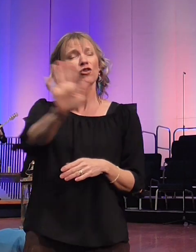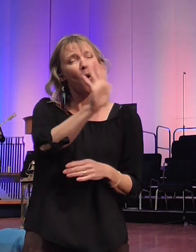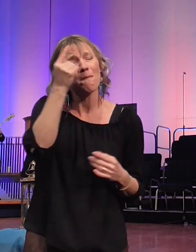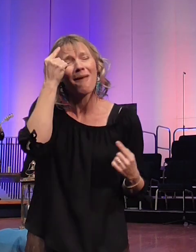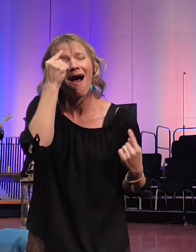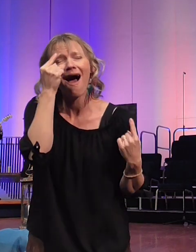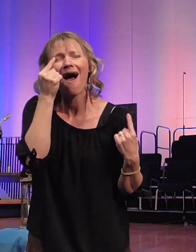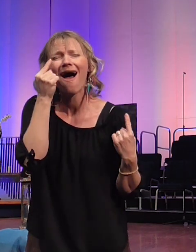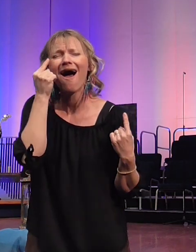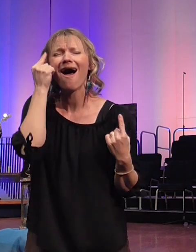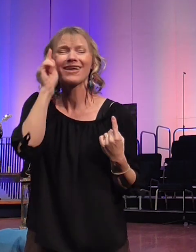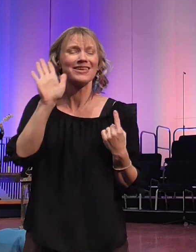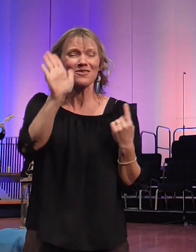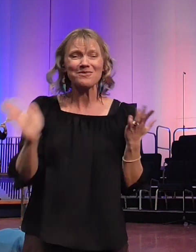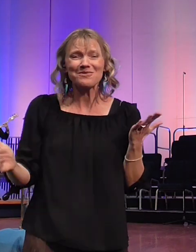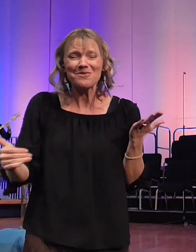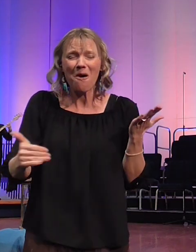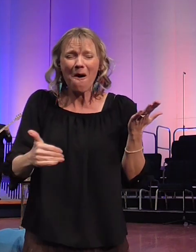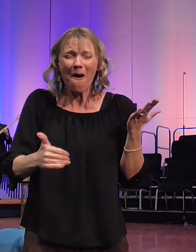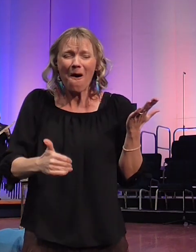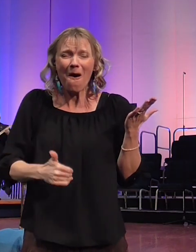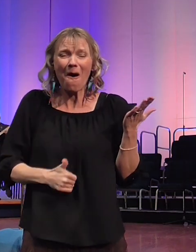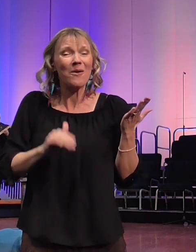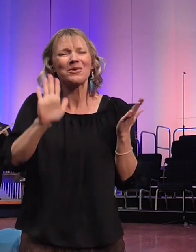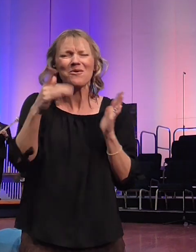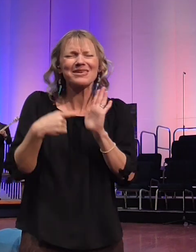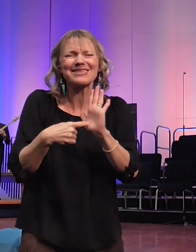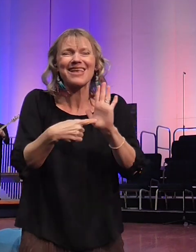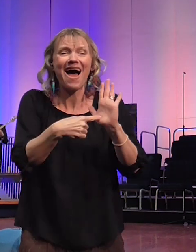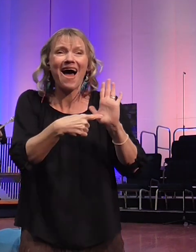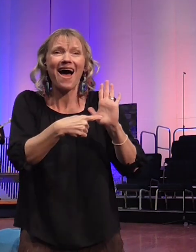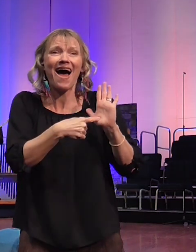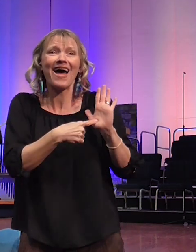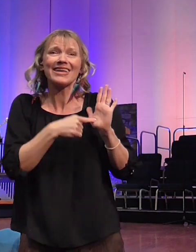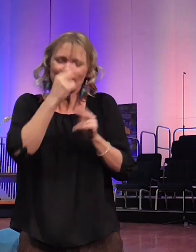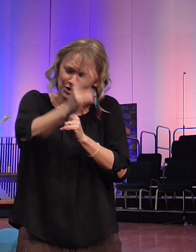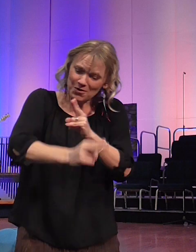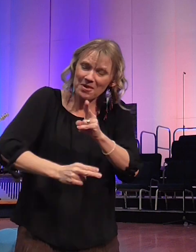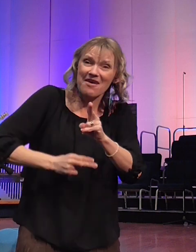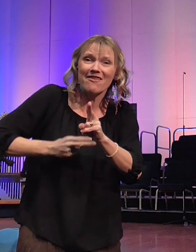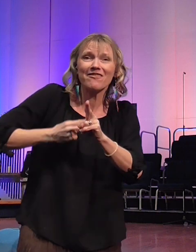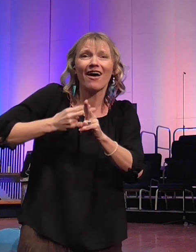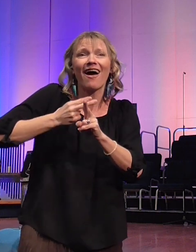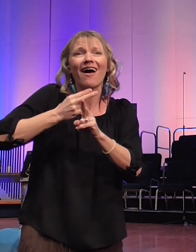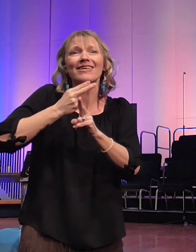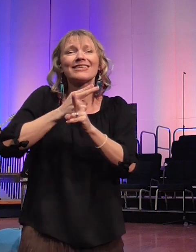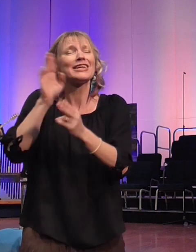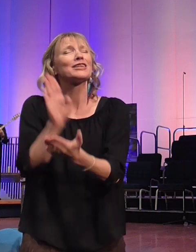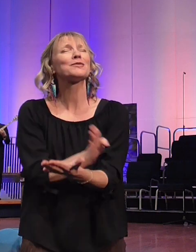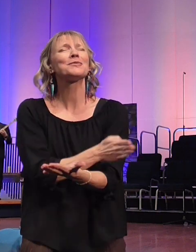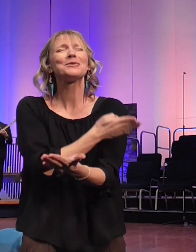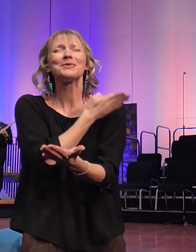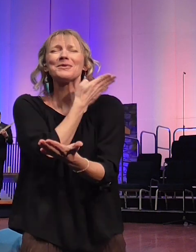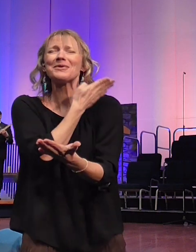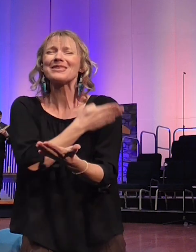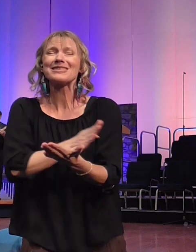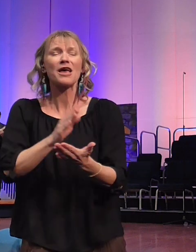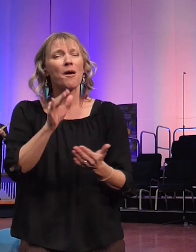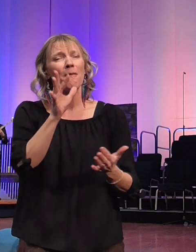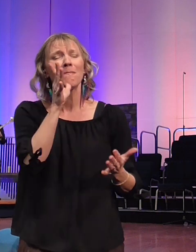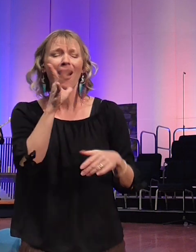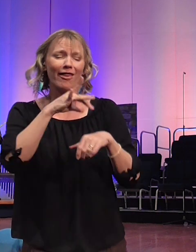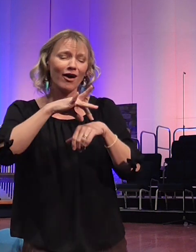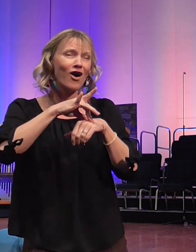mind, it's your soul, or it's your sign. It's the universe, it's music, Mother